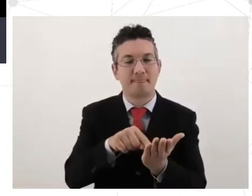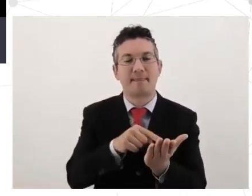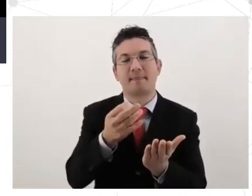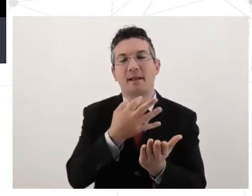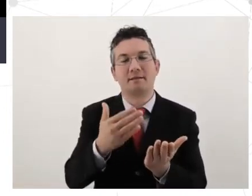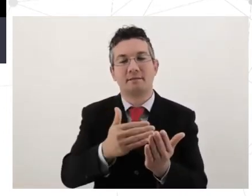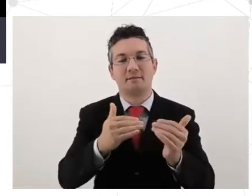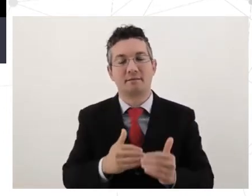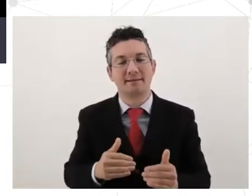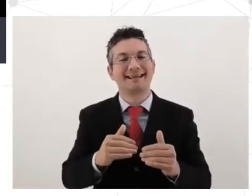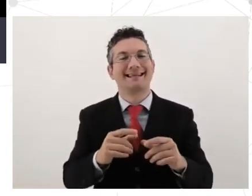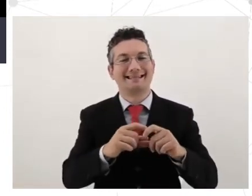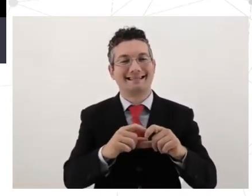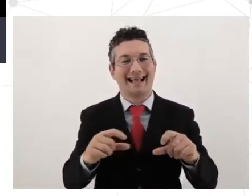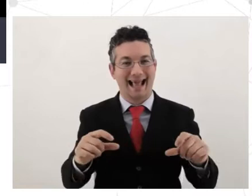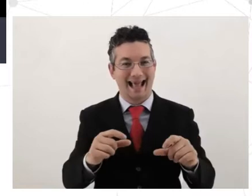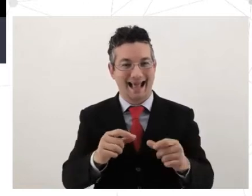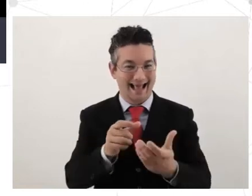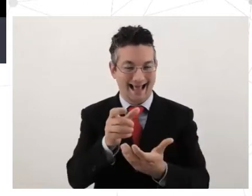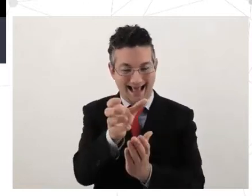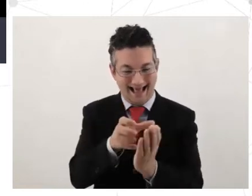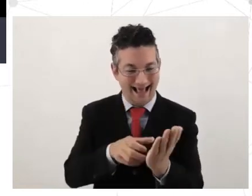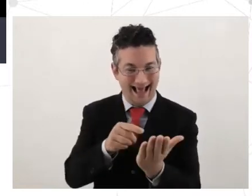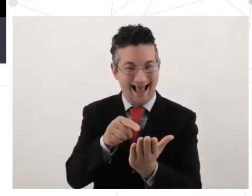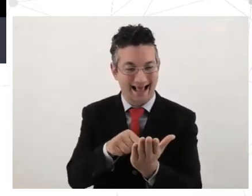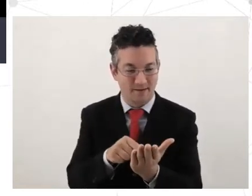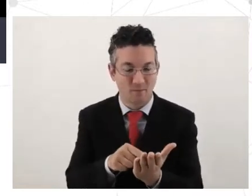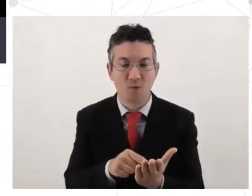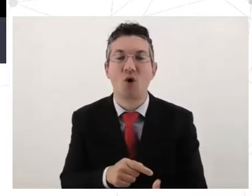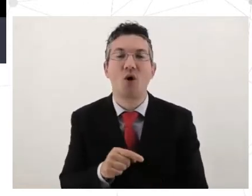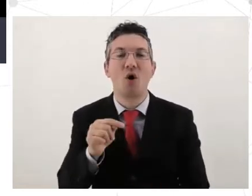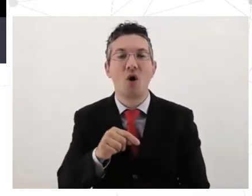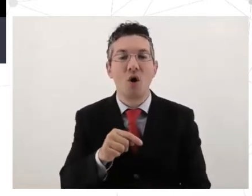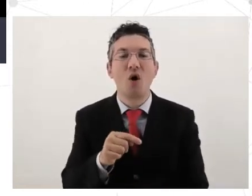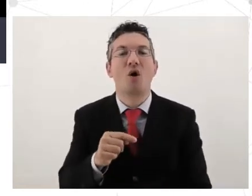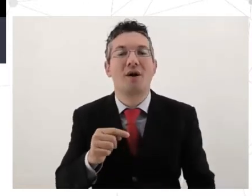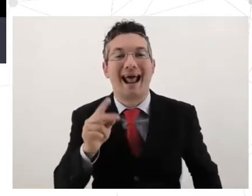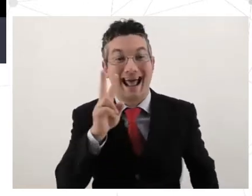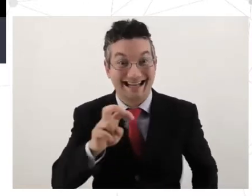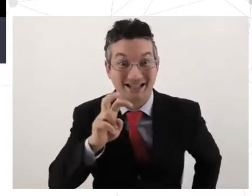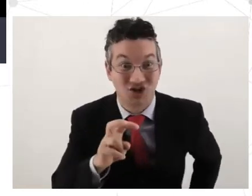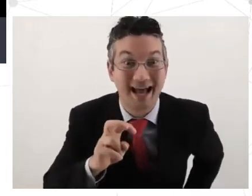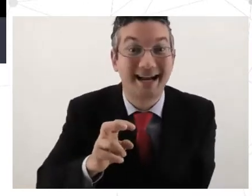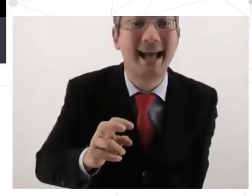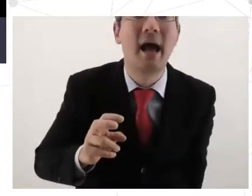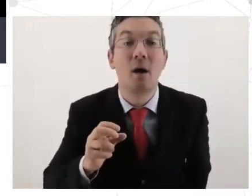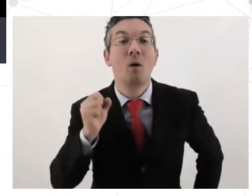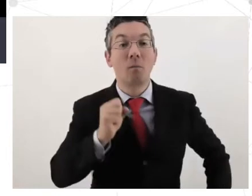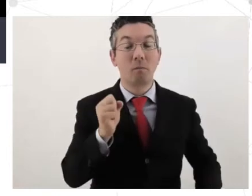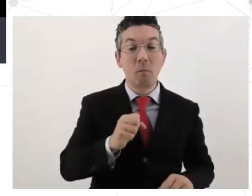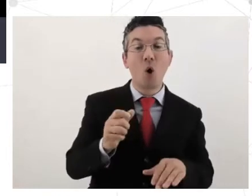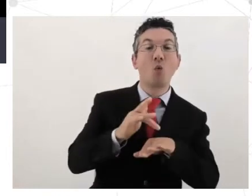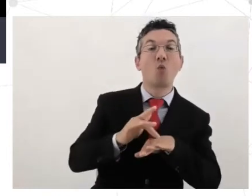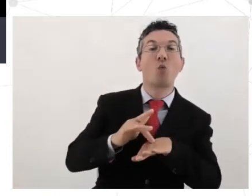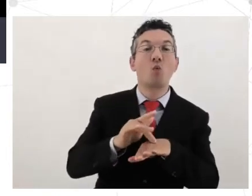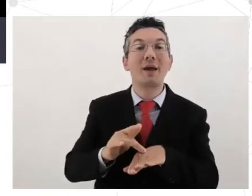location details page, you select the Soundscape Street Preview button. For the best experience, we recommend that you